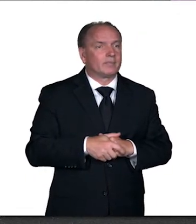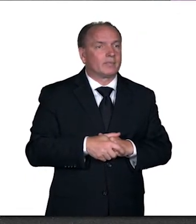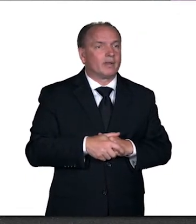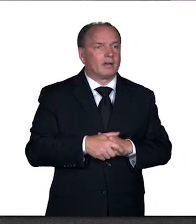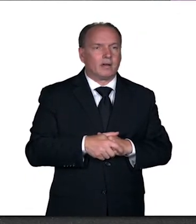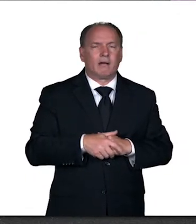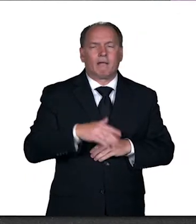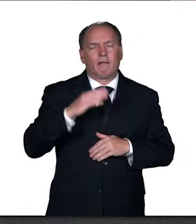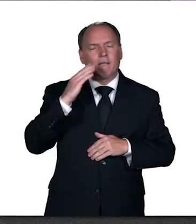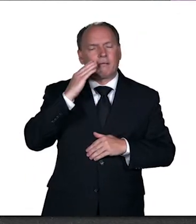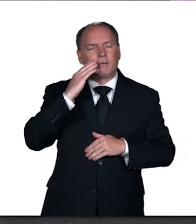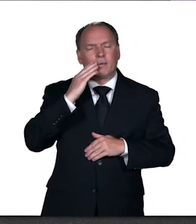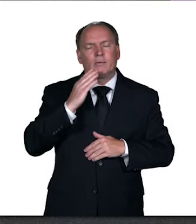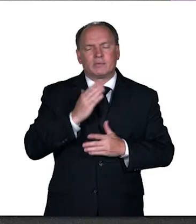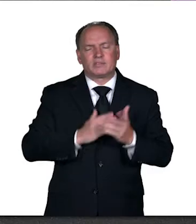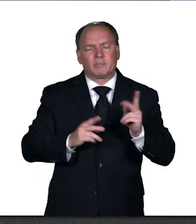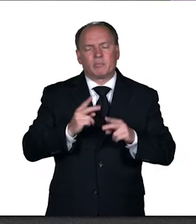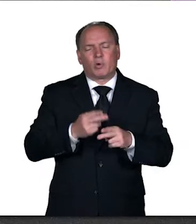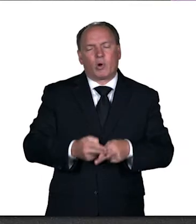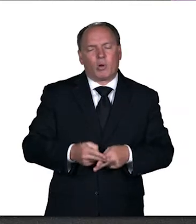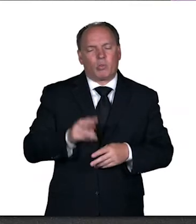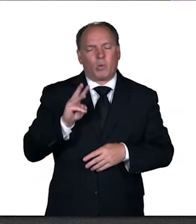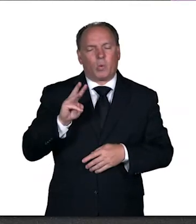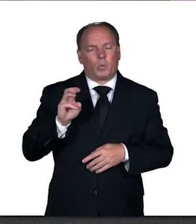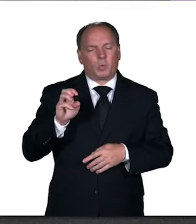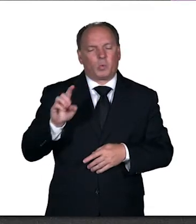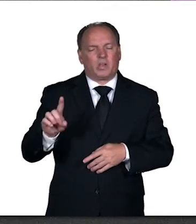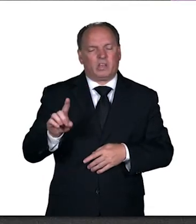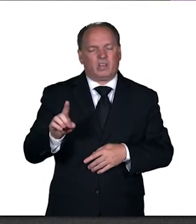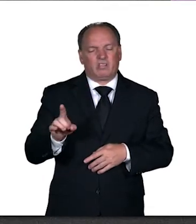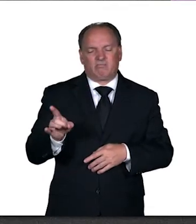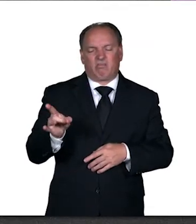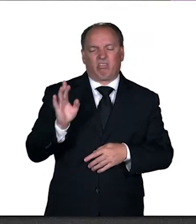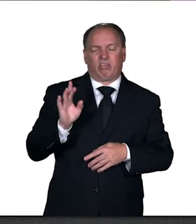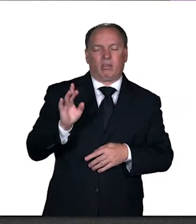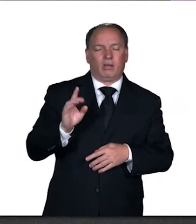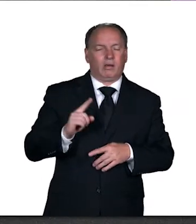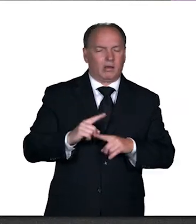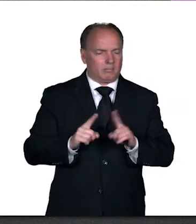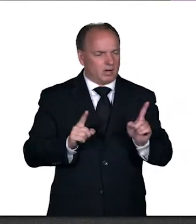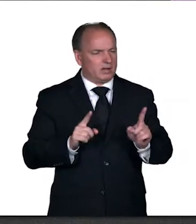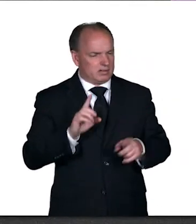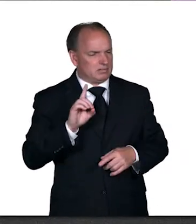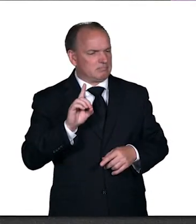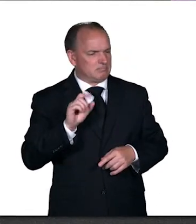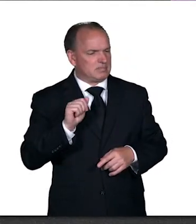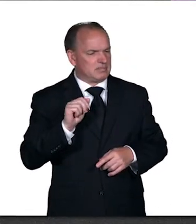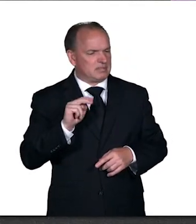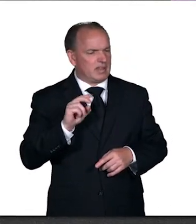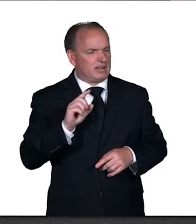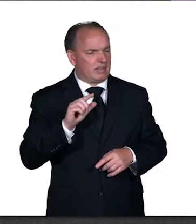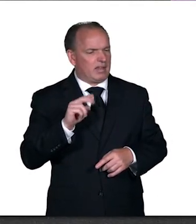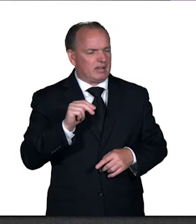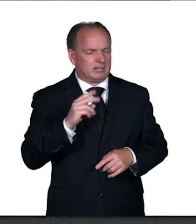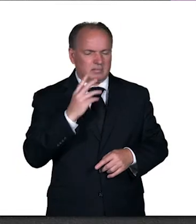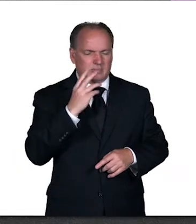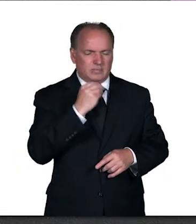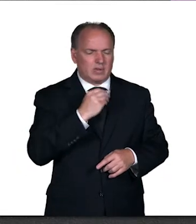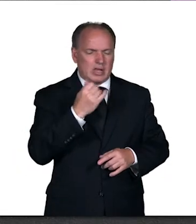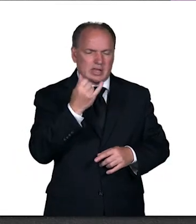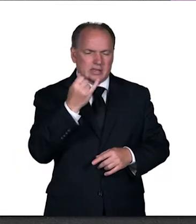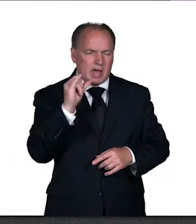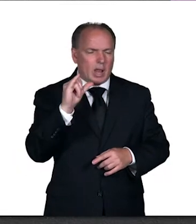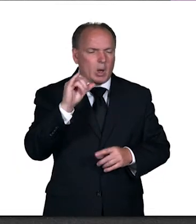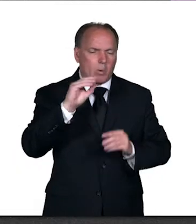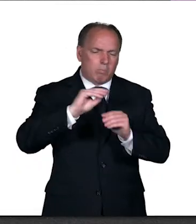I know that some people call it a weed, but to me, the dandelion is a noble breed. Bright yellow petals